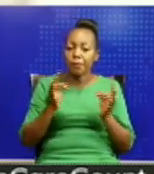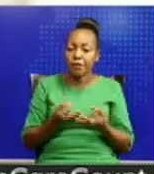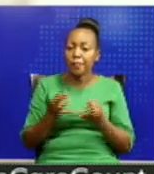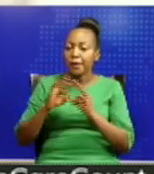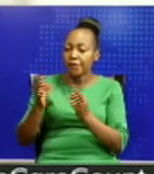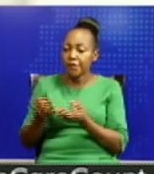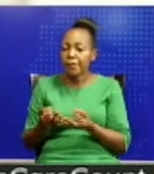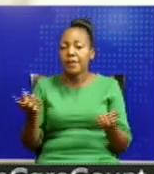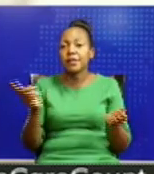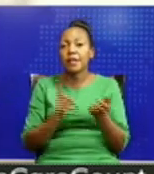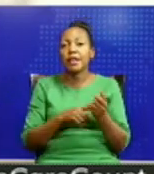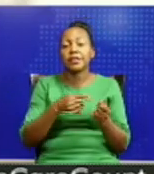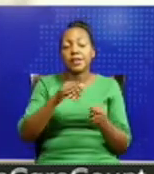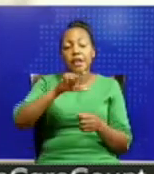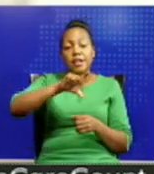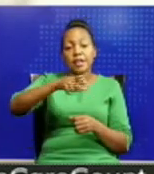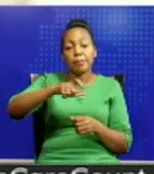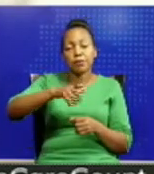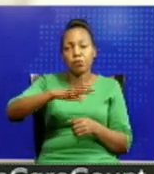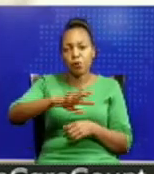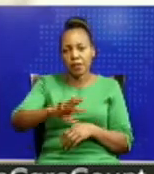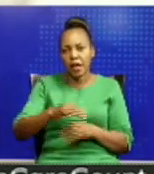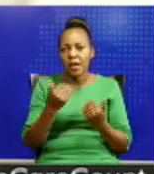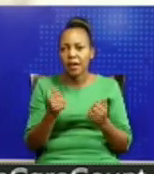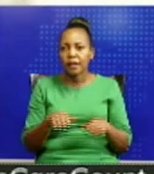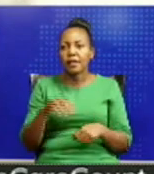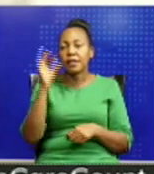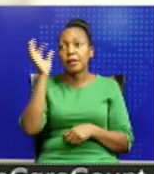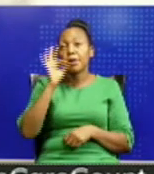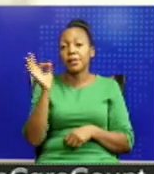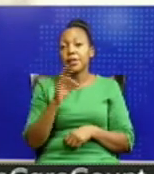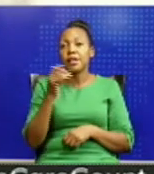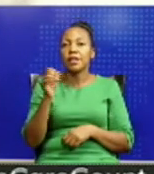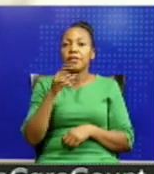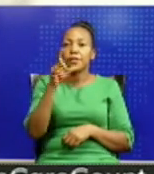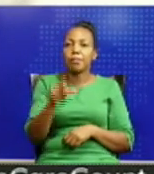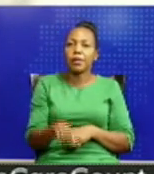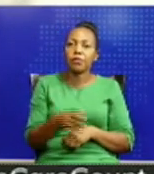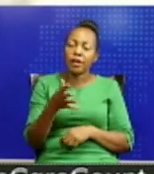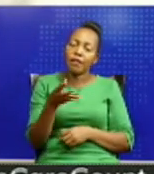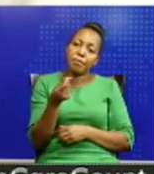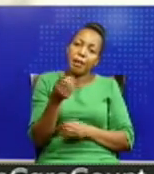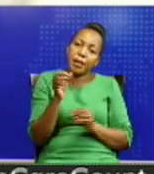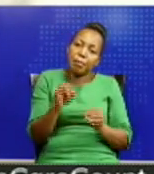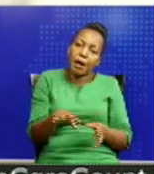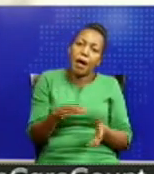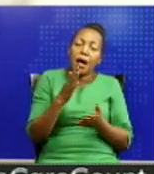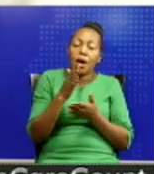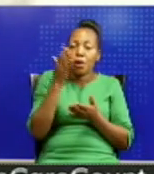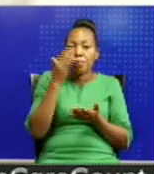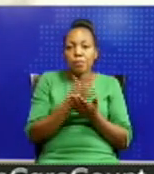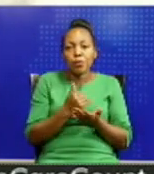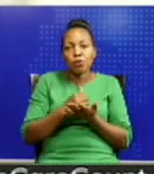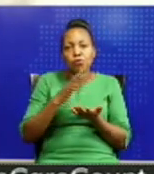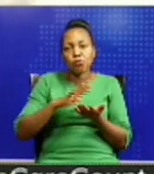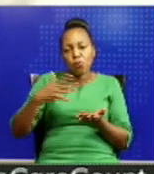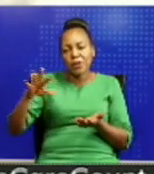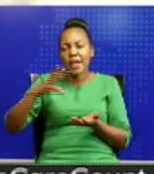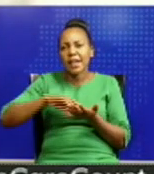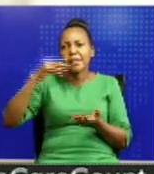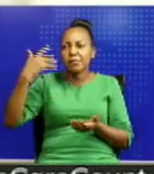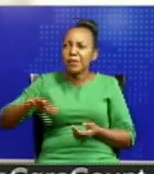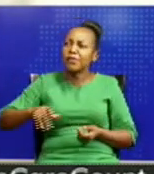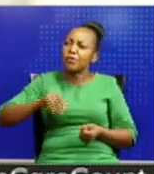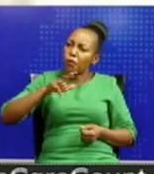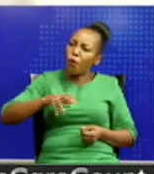get water from his or her home. You can imagine, if someone does not have money because water is very expensive and has to walk all